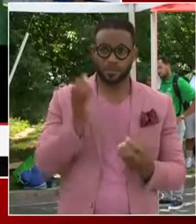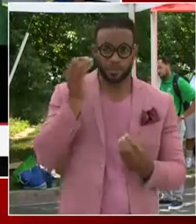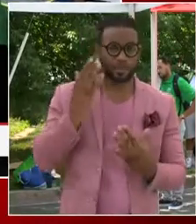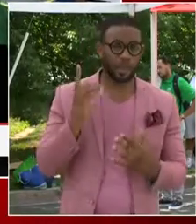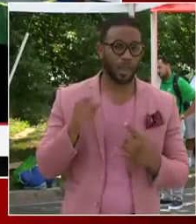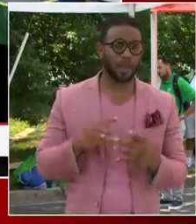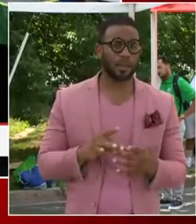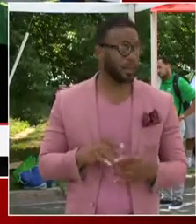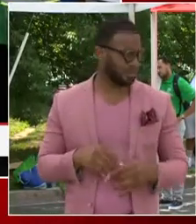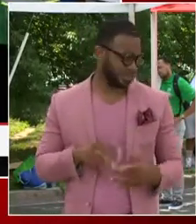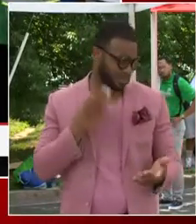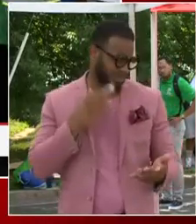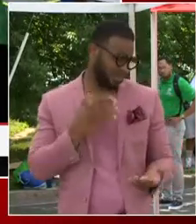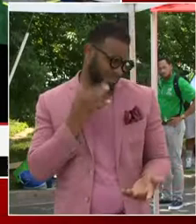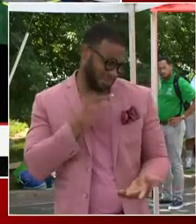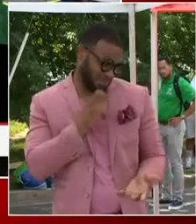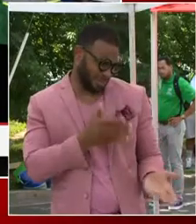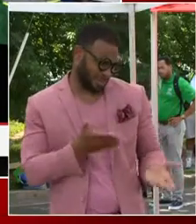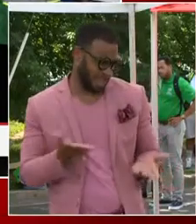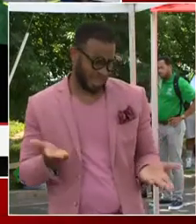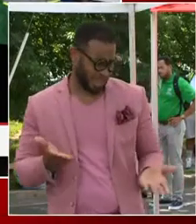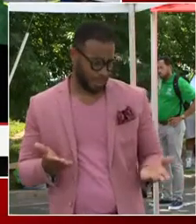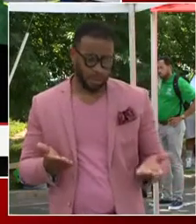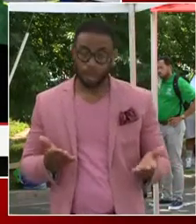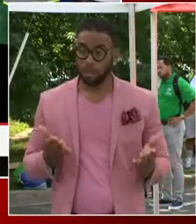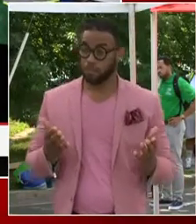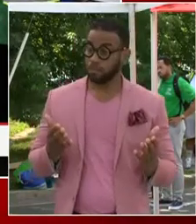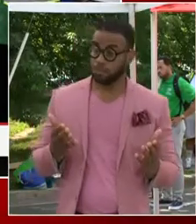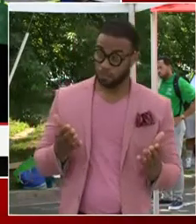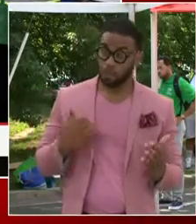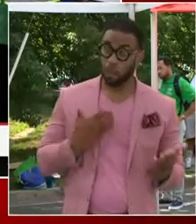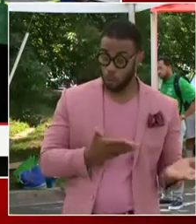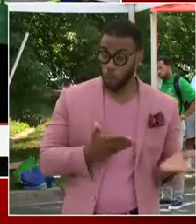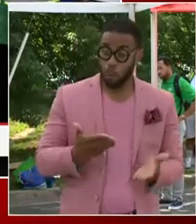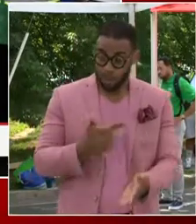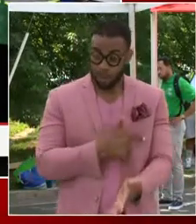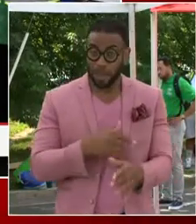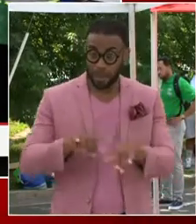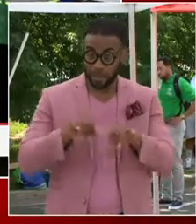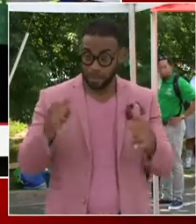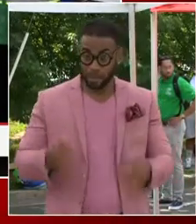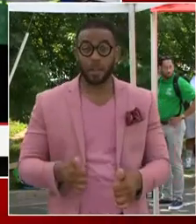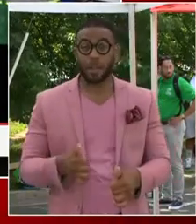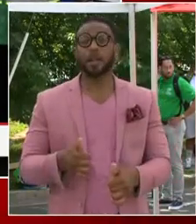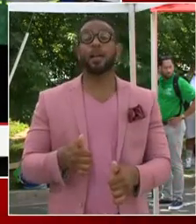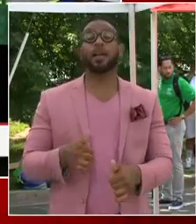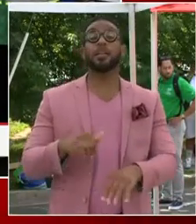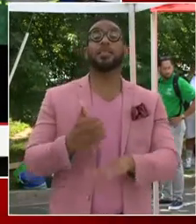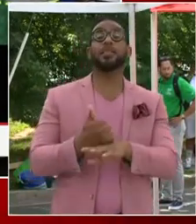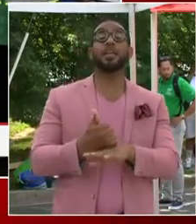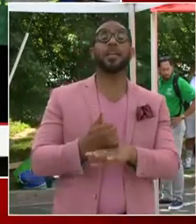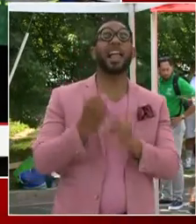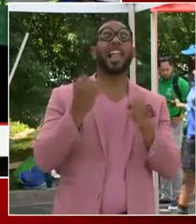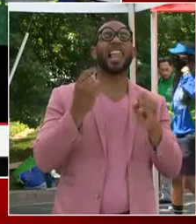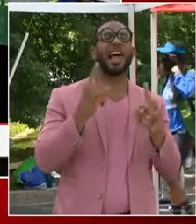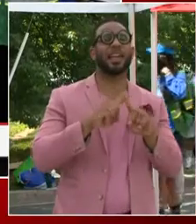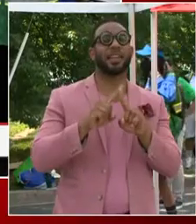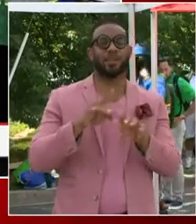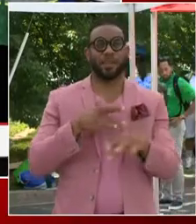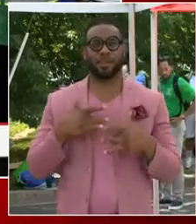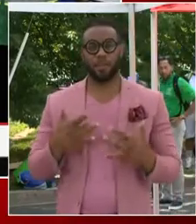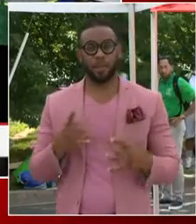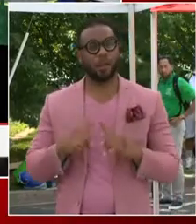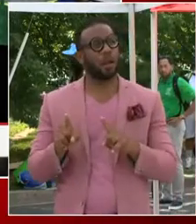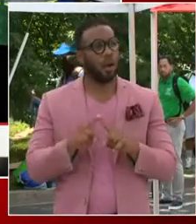me, well, why don't you bring it here? So we're going to bring the vaccine and be able to have vaccine at a lot of events,